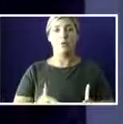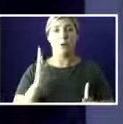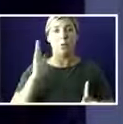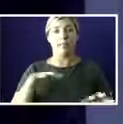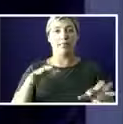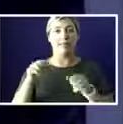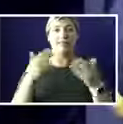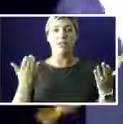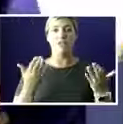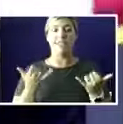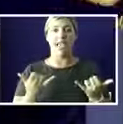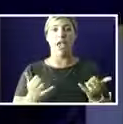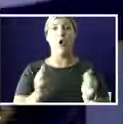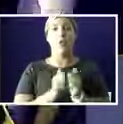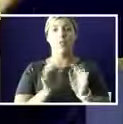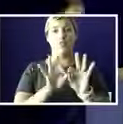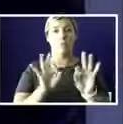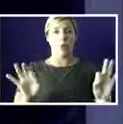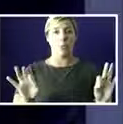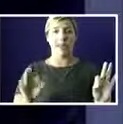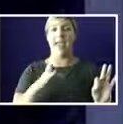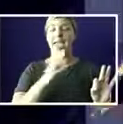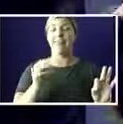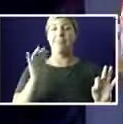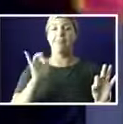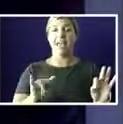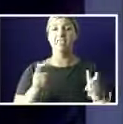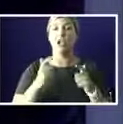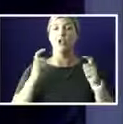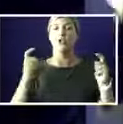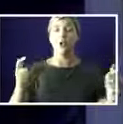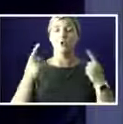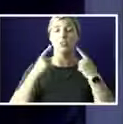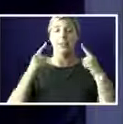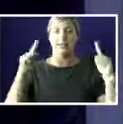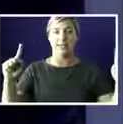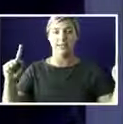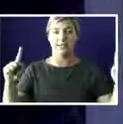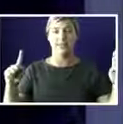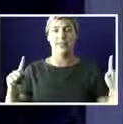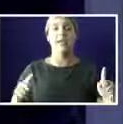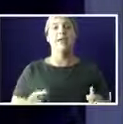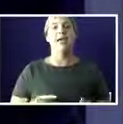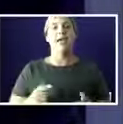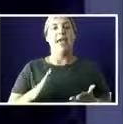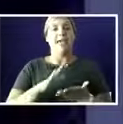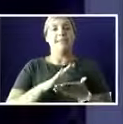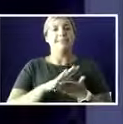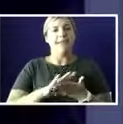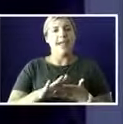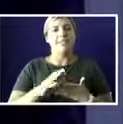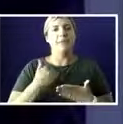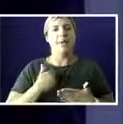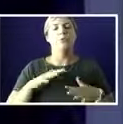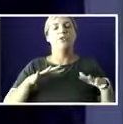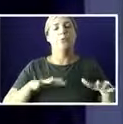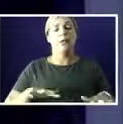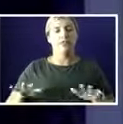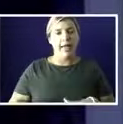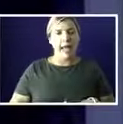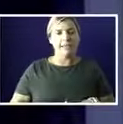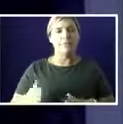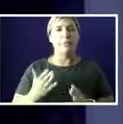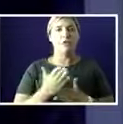with a diploma, and that is no small feat. It's nice to take a breath between the chaos of the past and the uncertainty